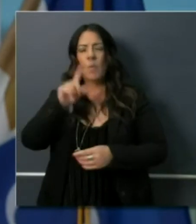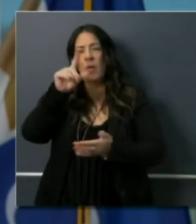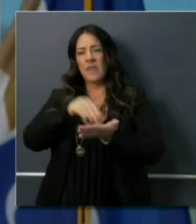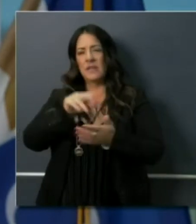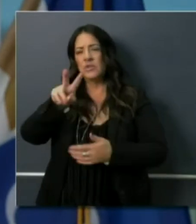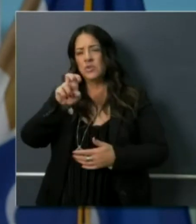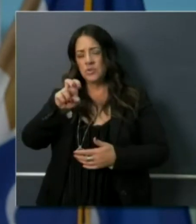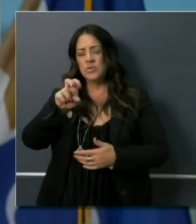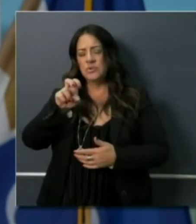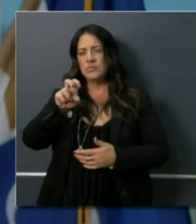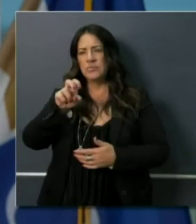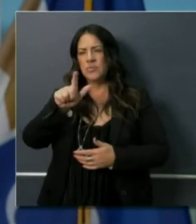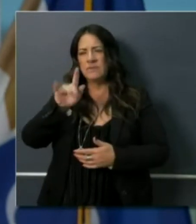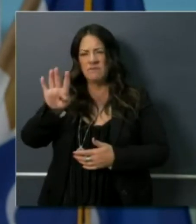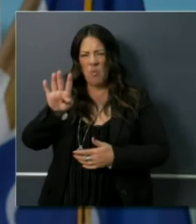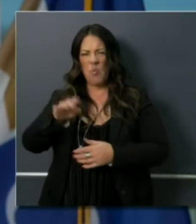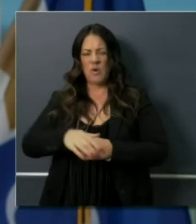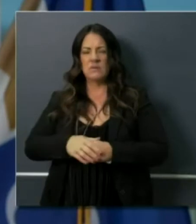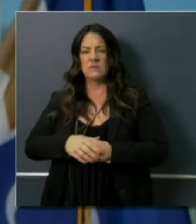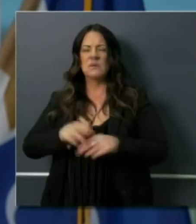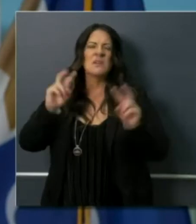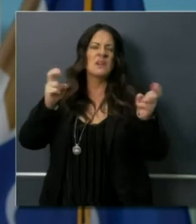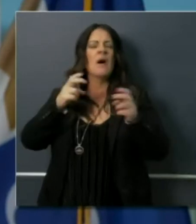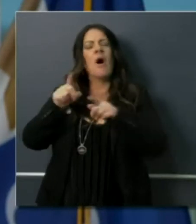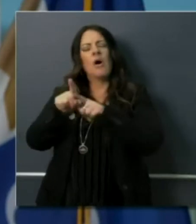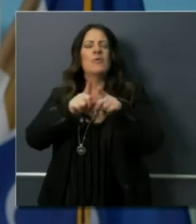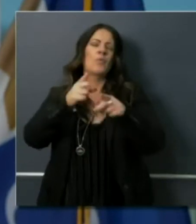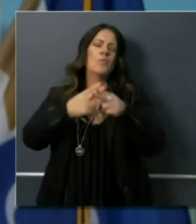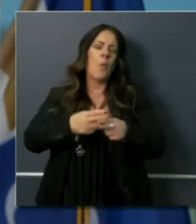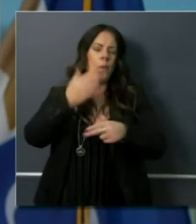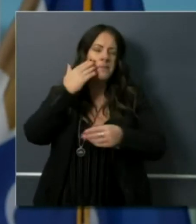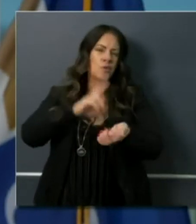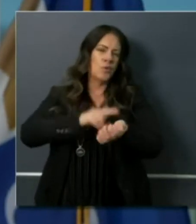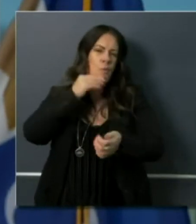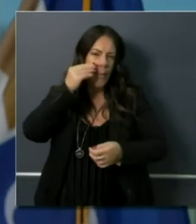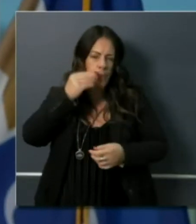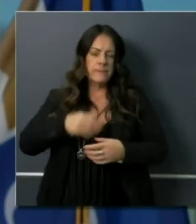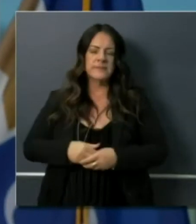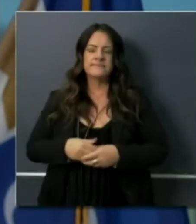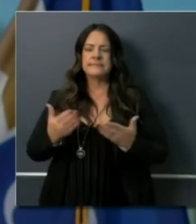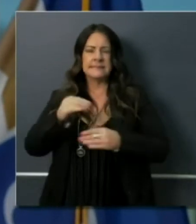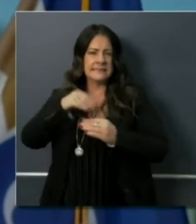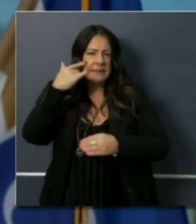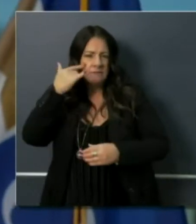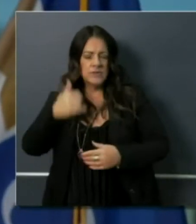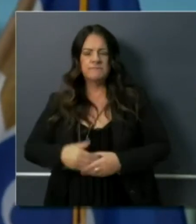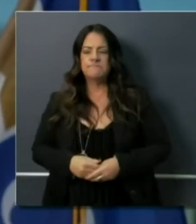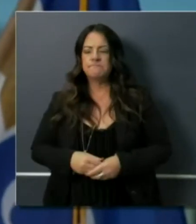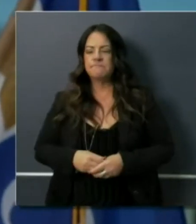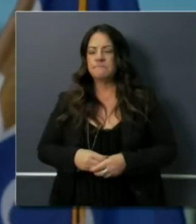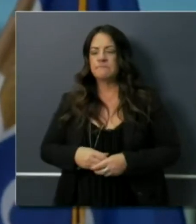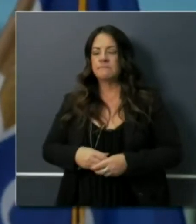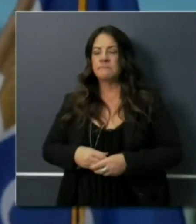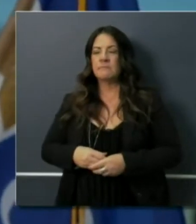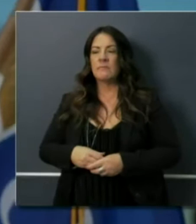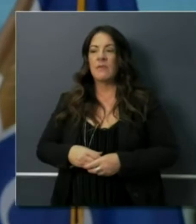1,224, what others refer to as nursing homes in the state. We currently have